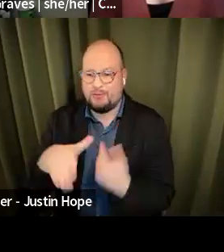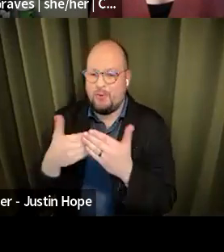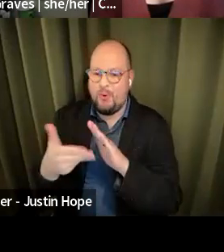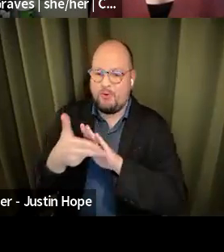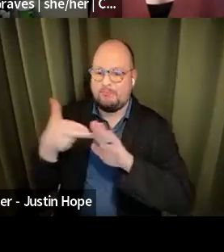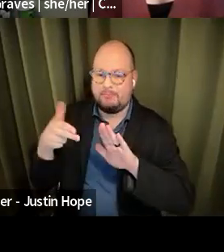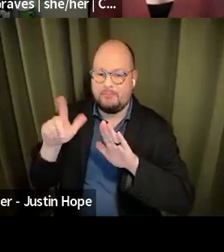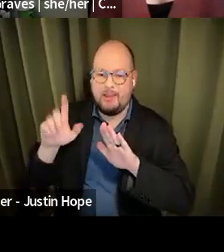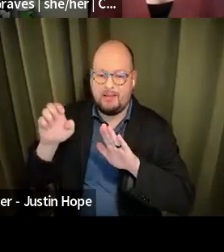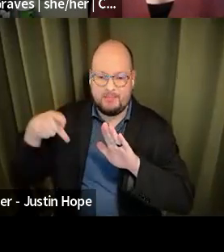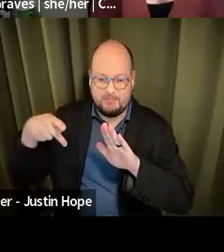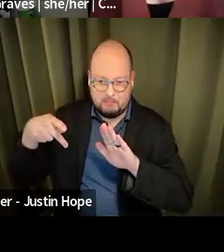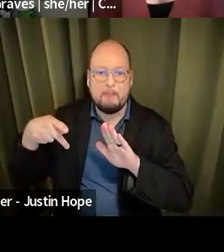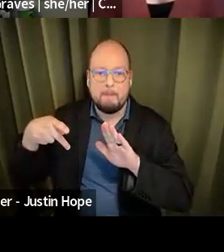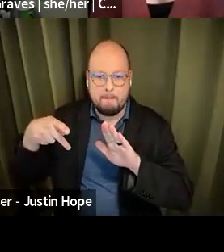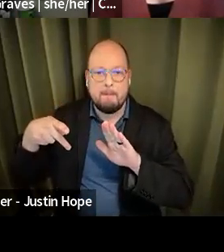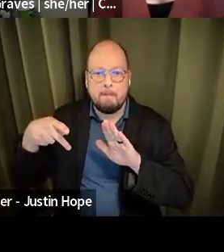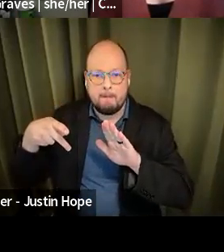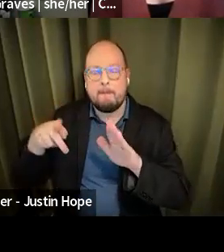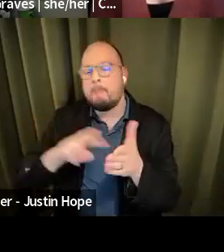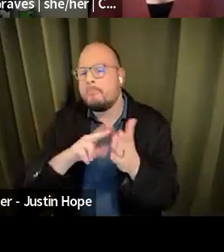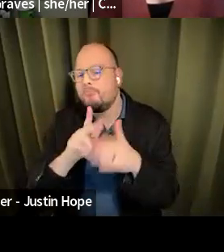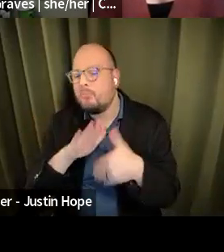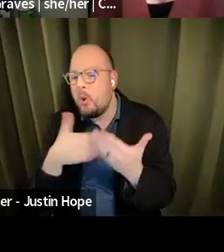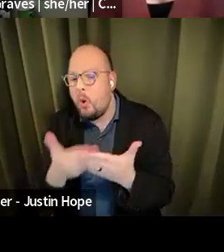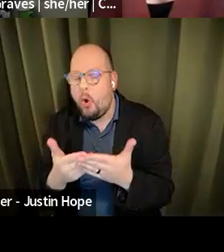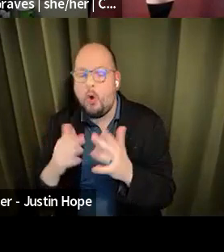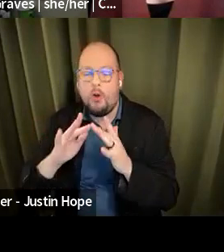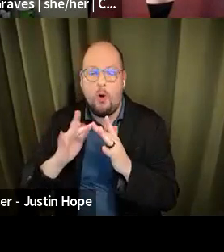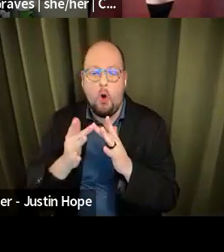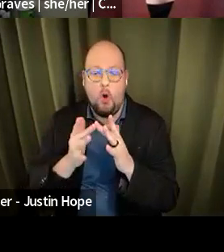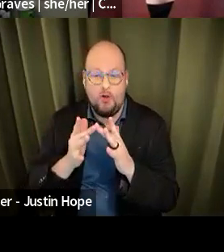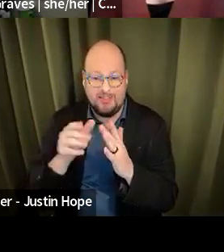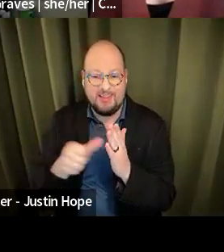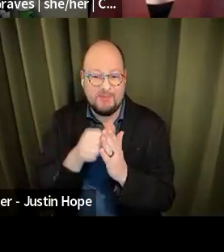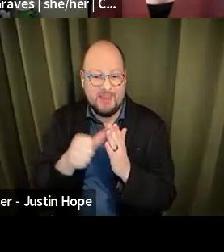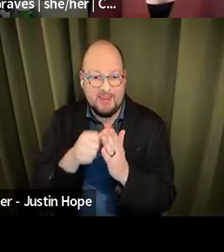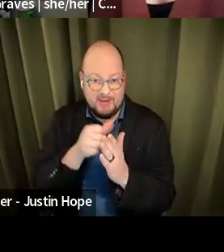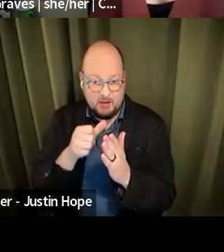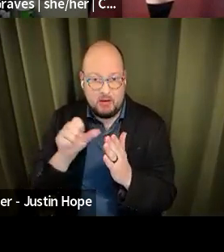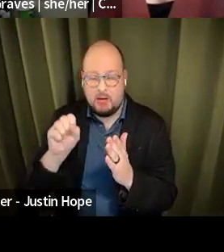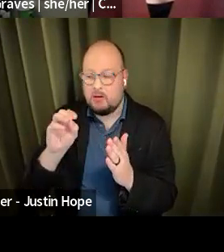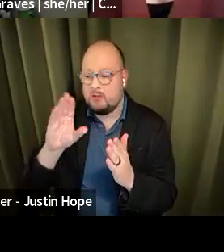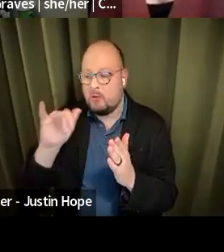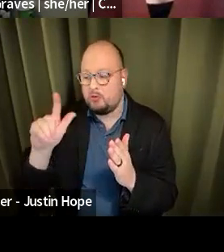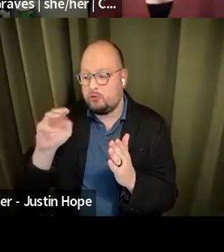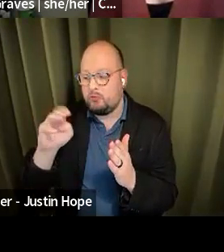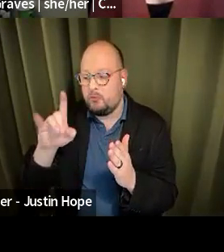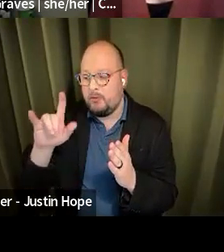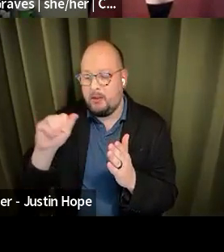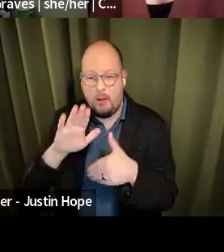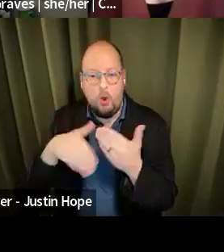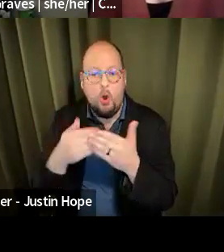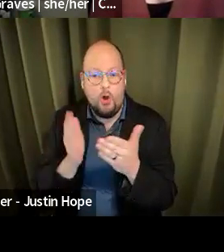we in all of the social media pages that we conduct, we try to do bilingual messages all the